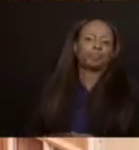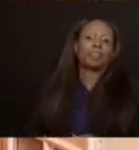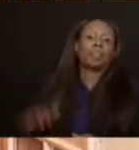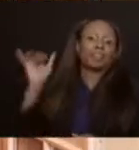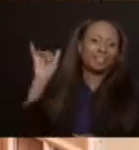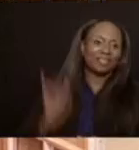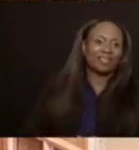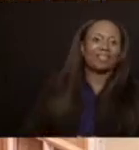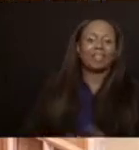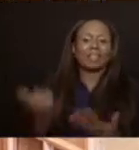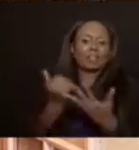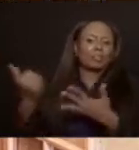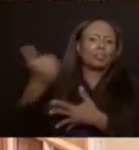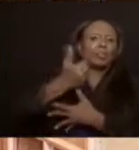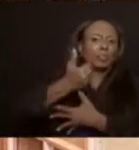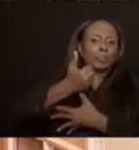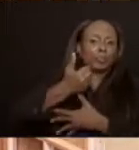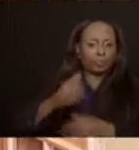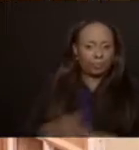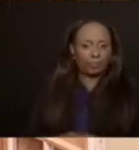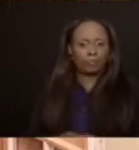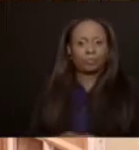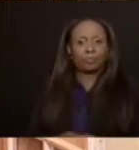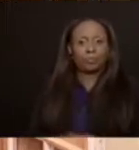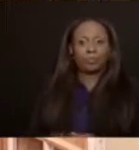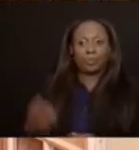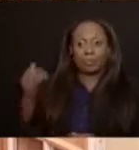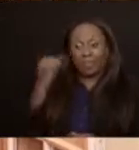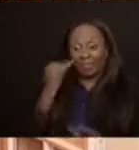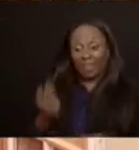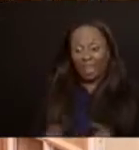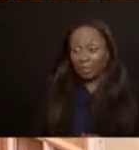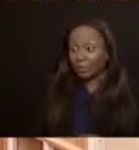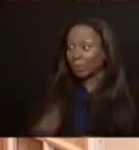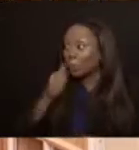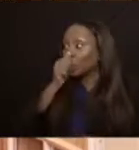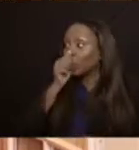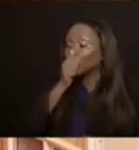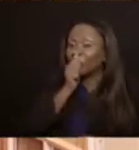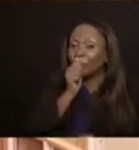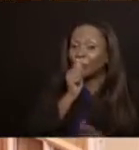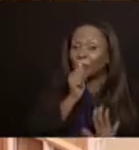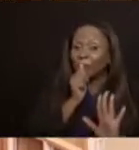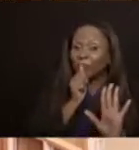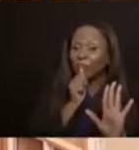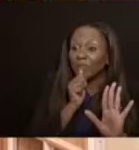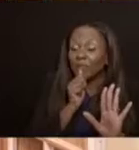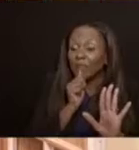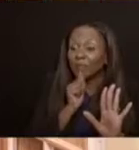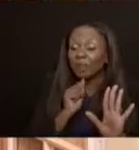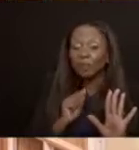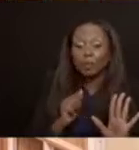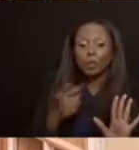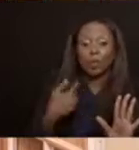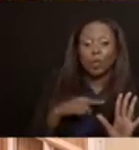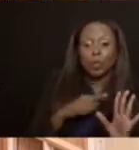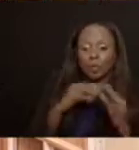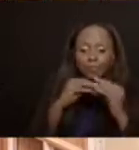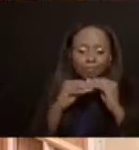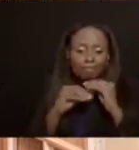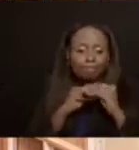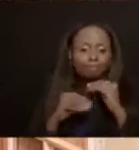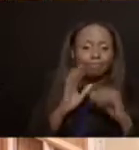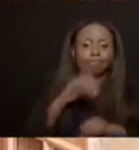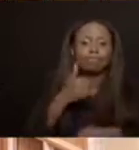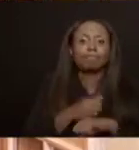what we want at this stage. And if we do that and we work out and be patient, working out these safe zones over the course